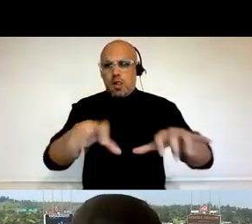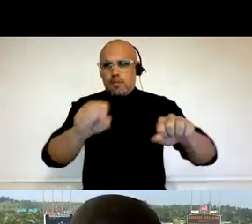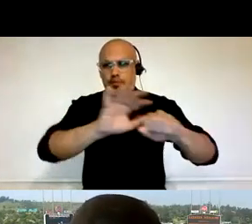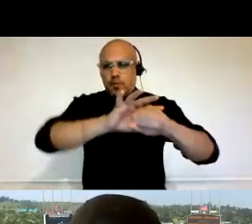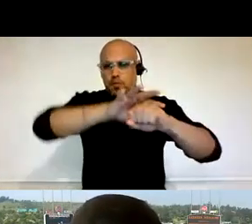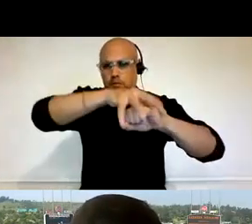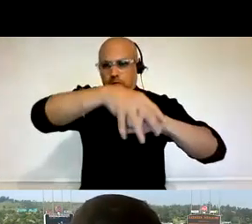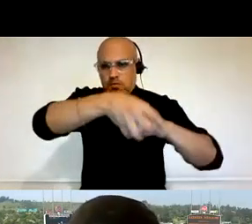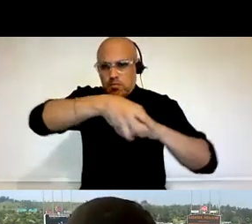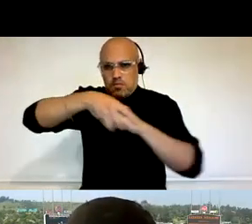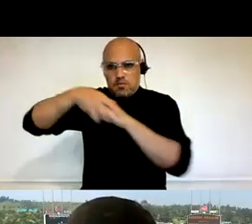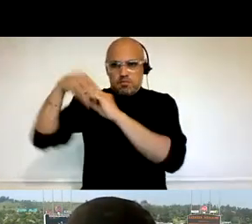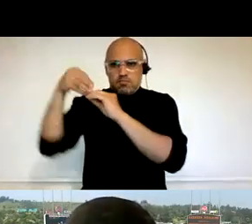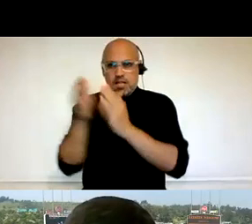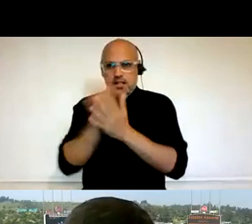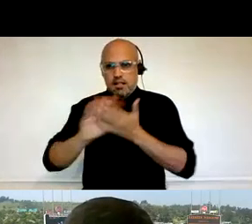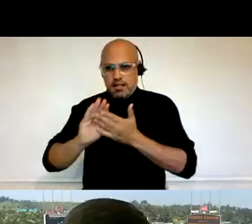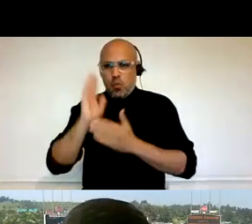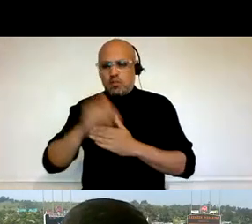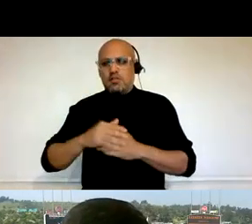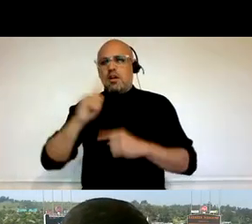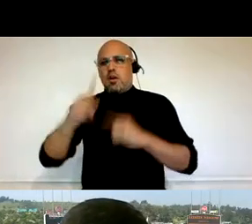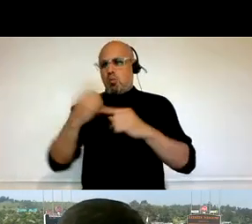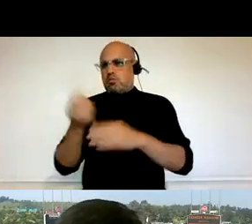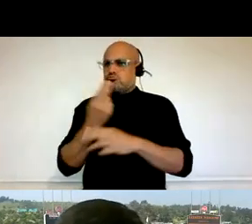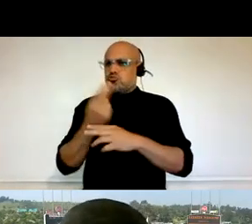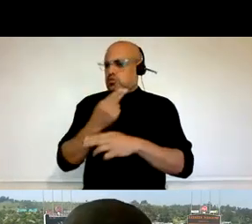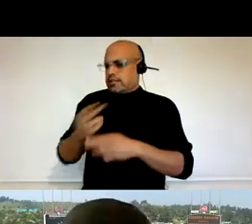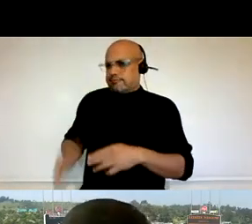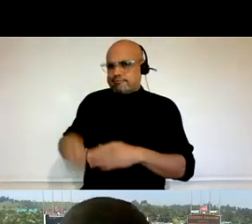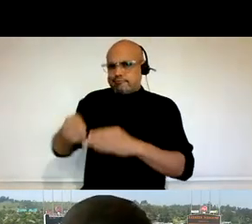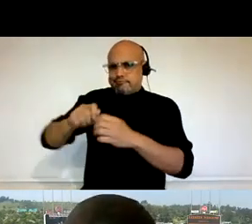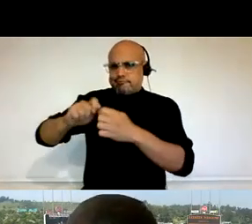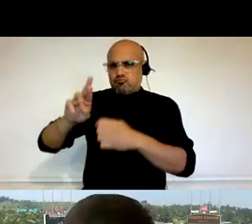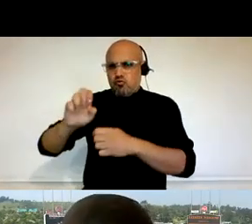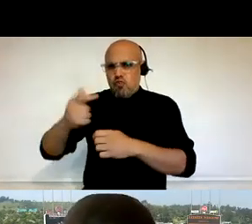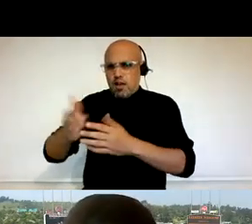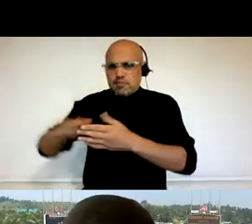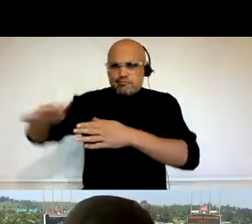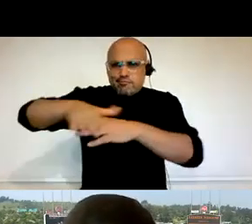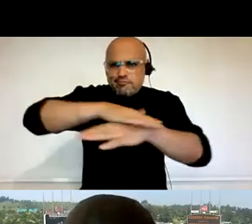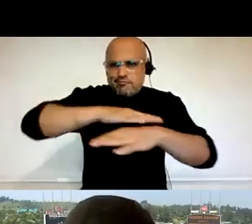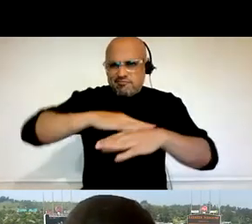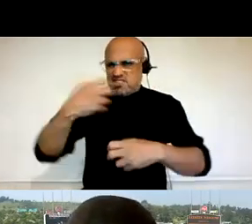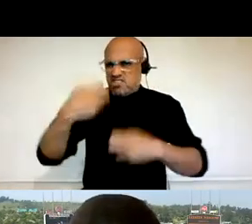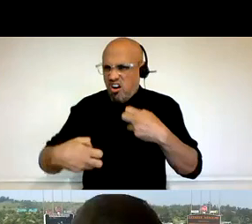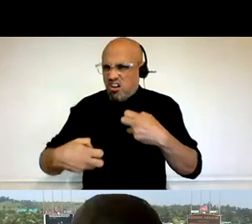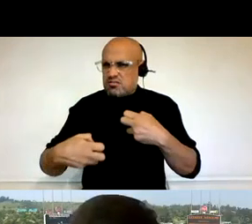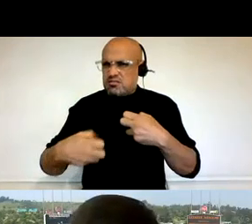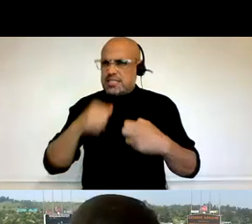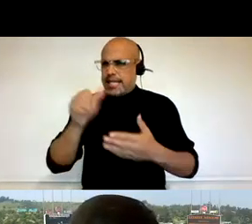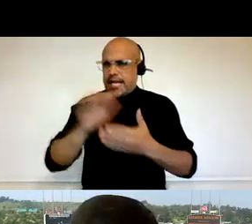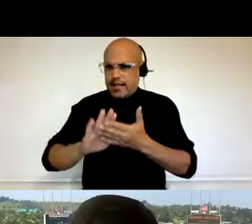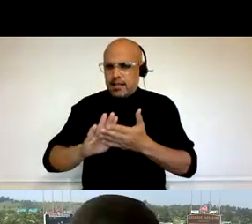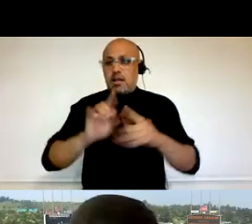everything. So when you're using a rag and you wipe down a flat surface, it's kind of hard to get every single nook and cranny. But with